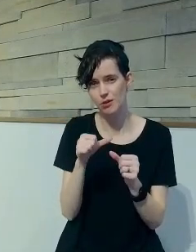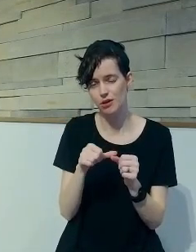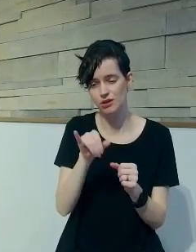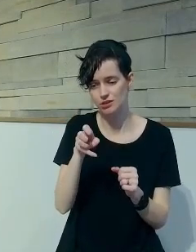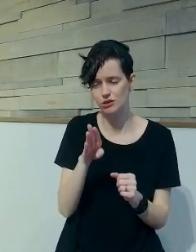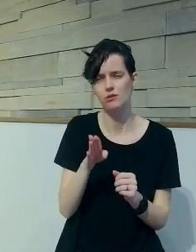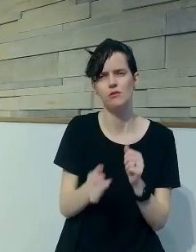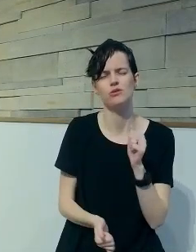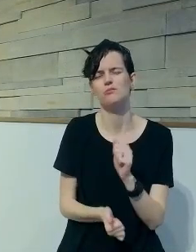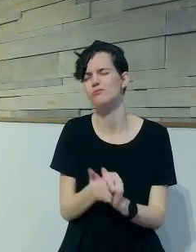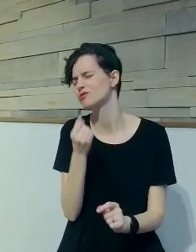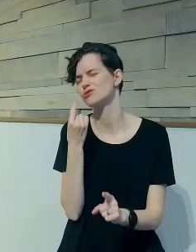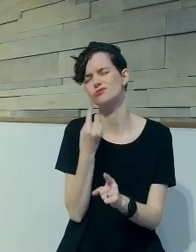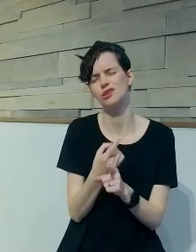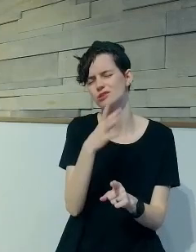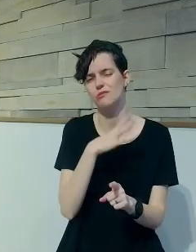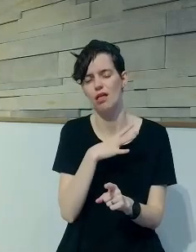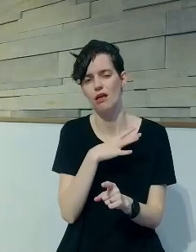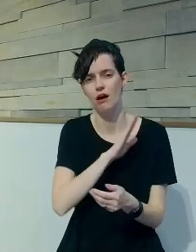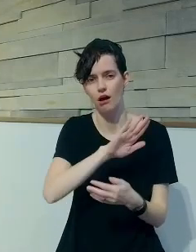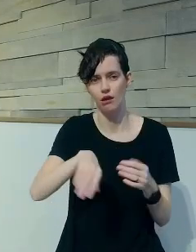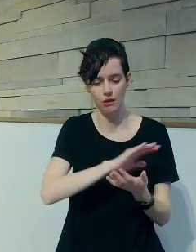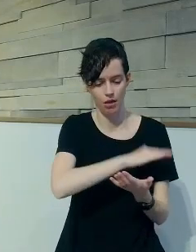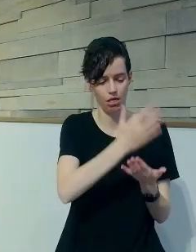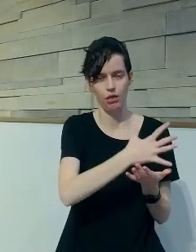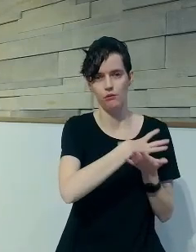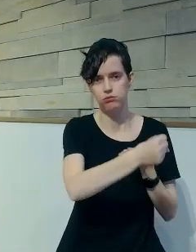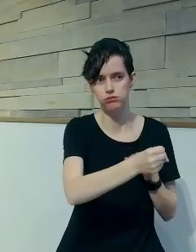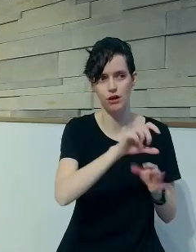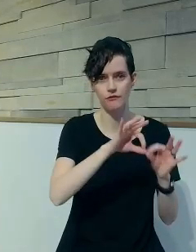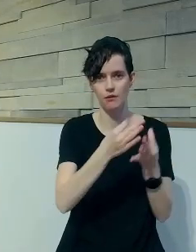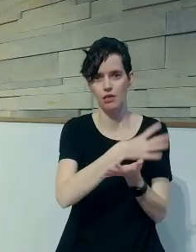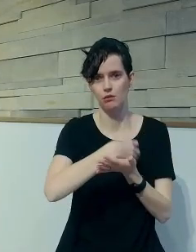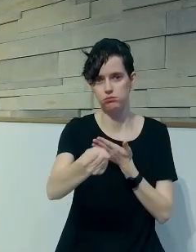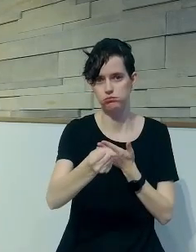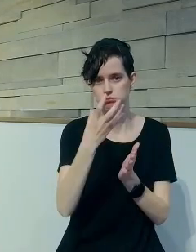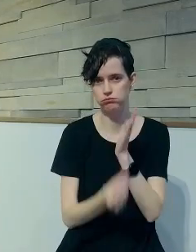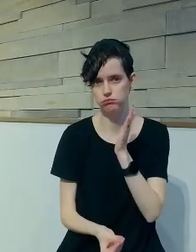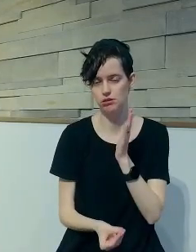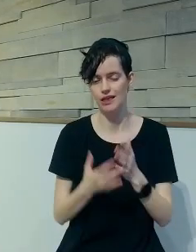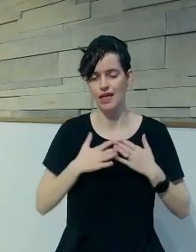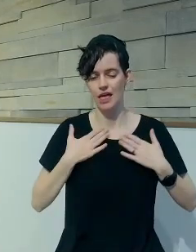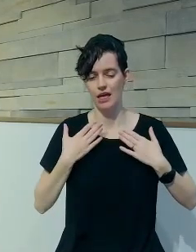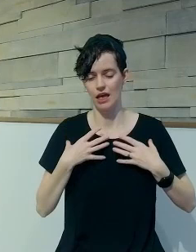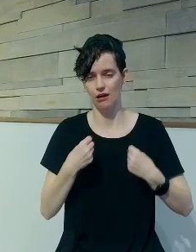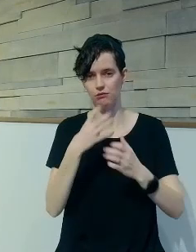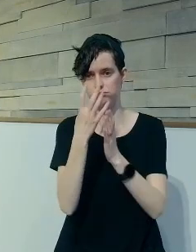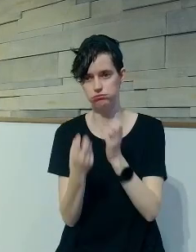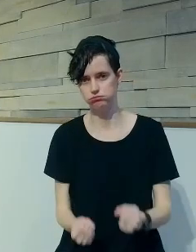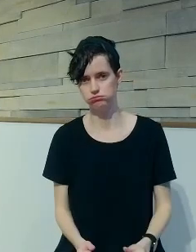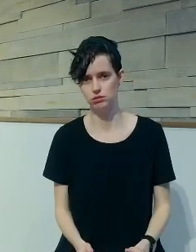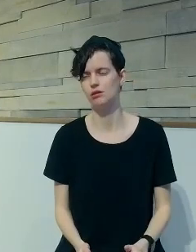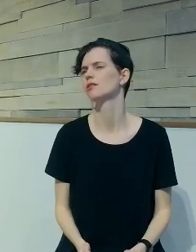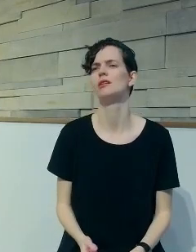Job, the most righteous man in the East, loses his wealth, loses his family, loses his health. His wife even says, why don't